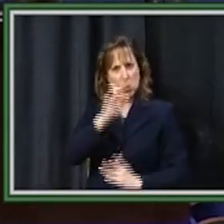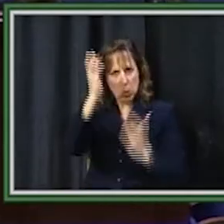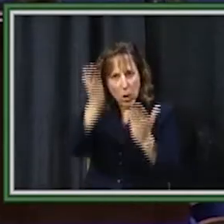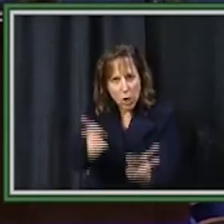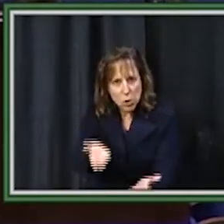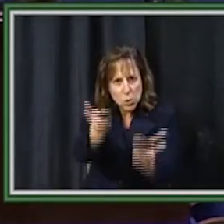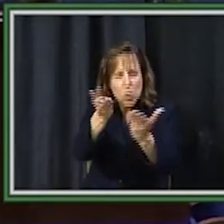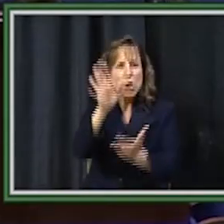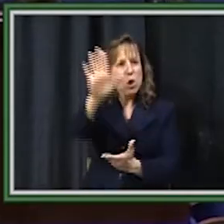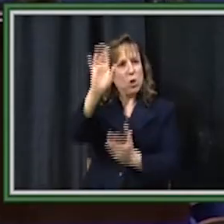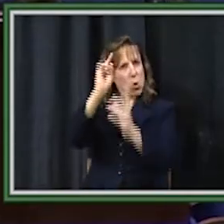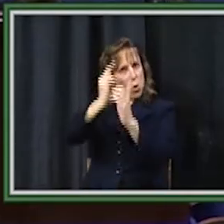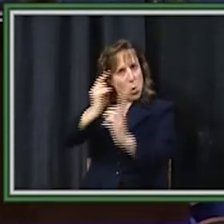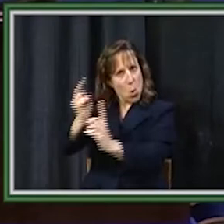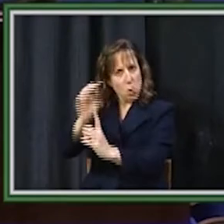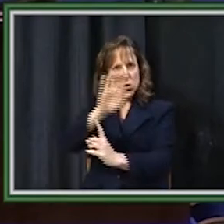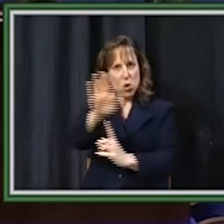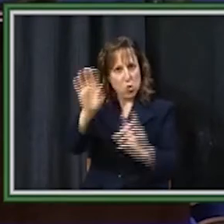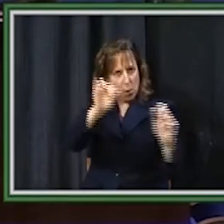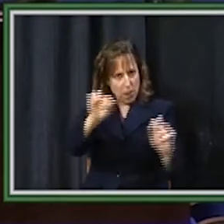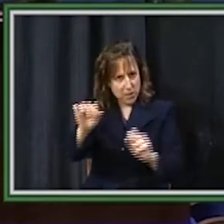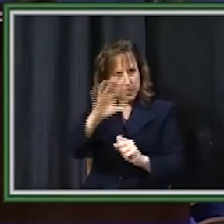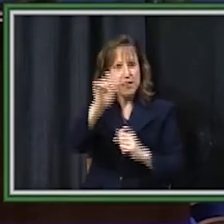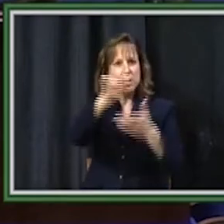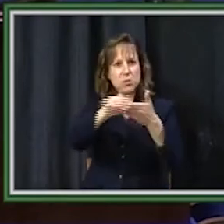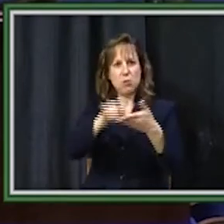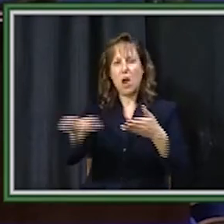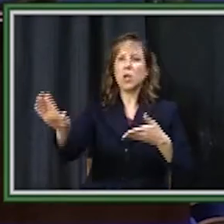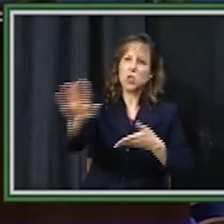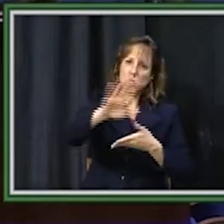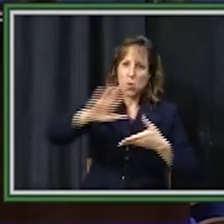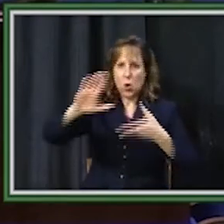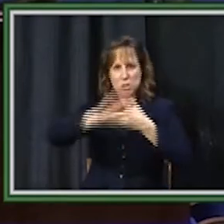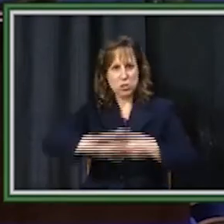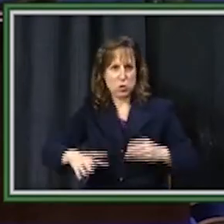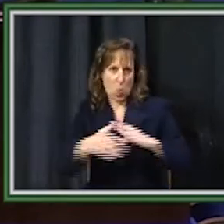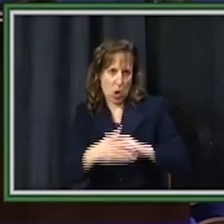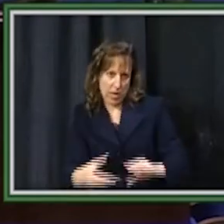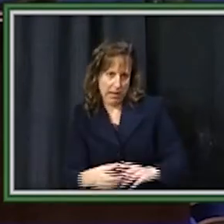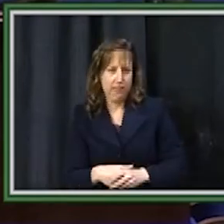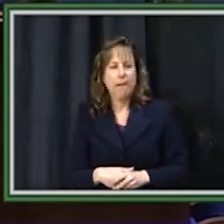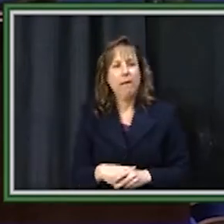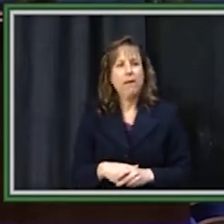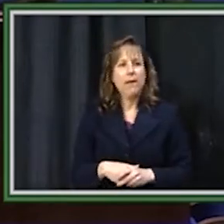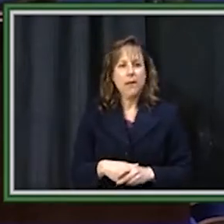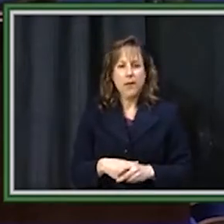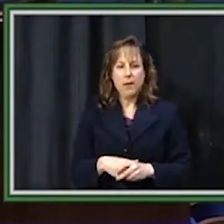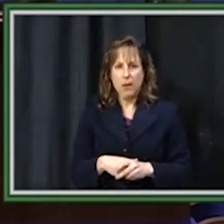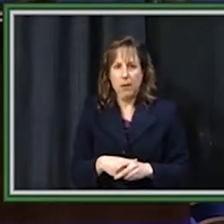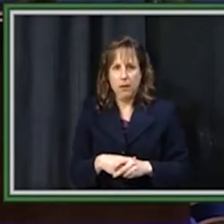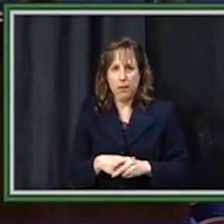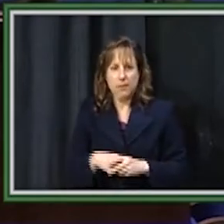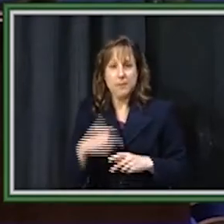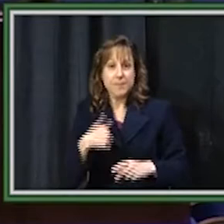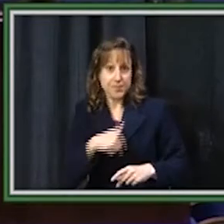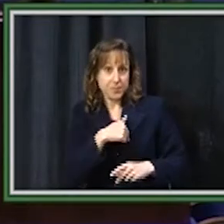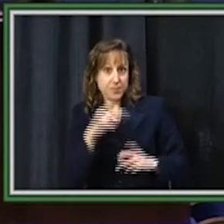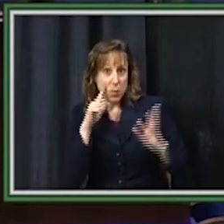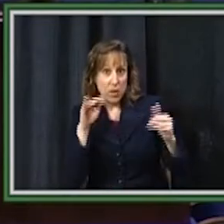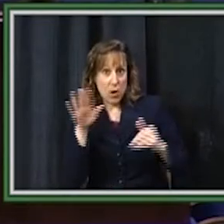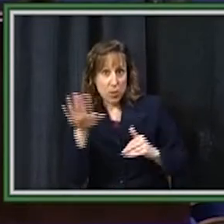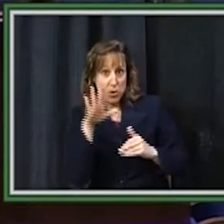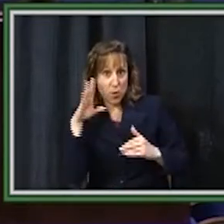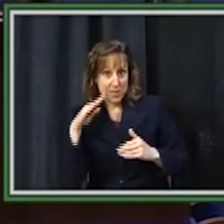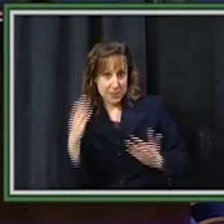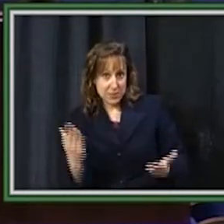goals, your possibilities, and to write your story. Our hope is that your experiences here will help shape what comes